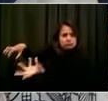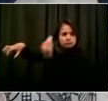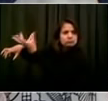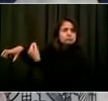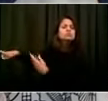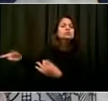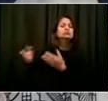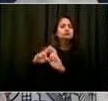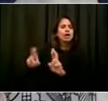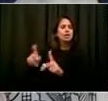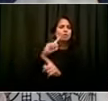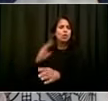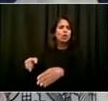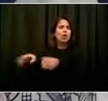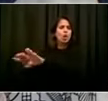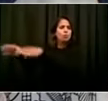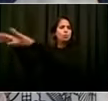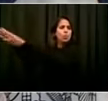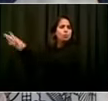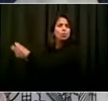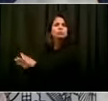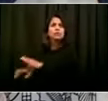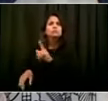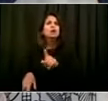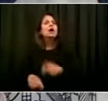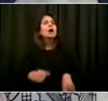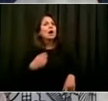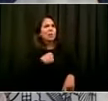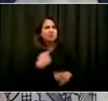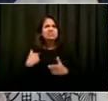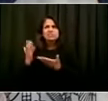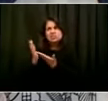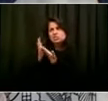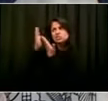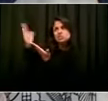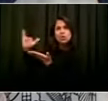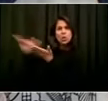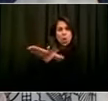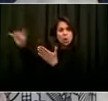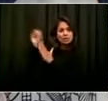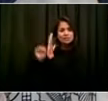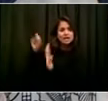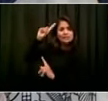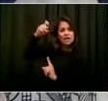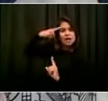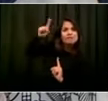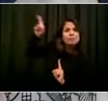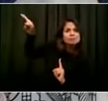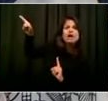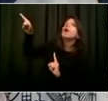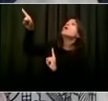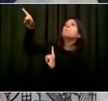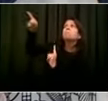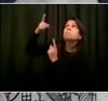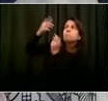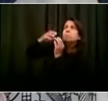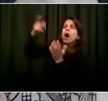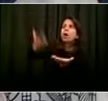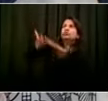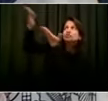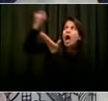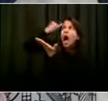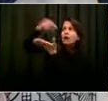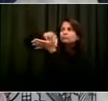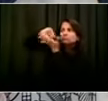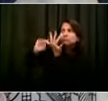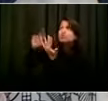to close down schools in the 9 zip codes. The state has agreed on the need to restrict activity